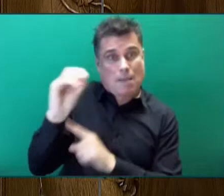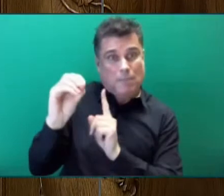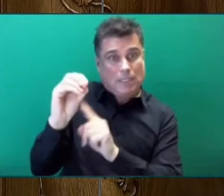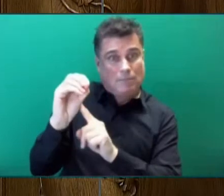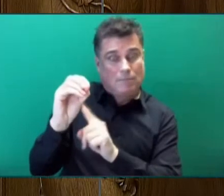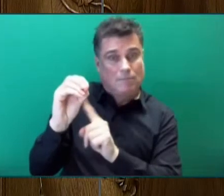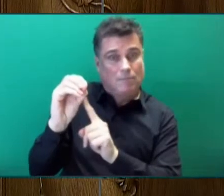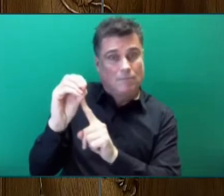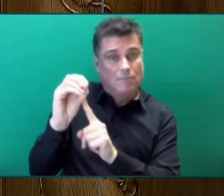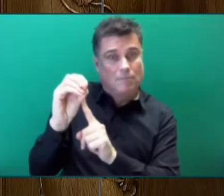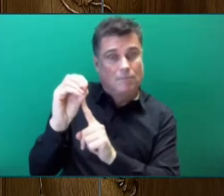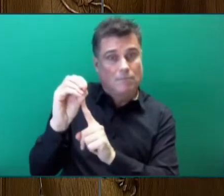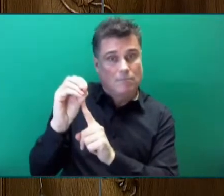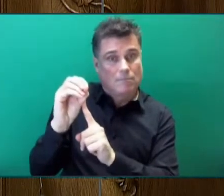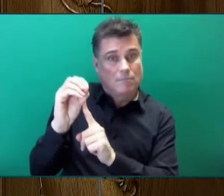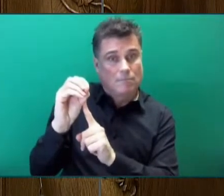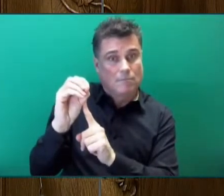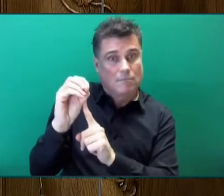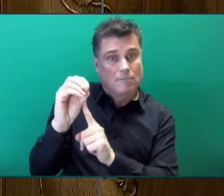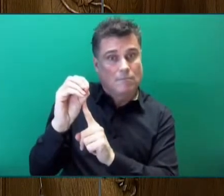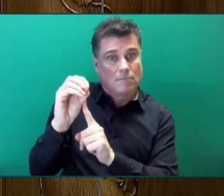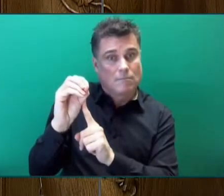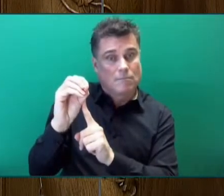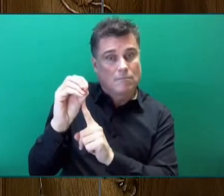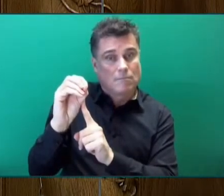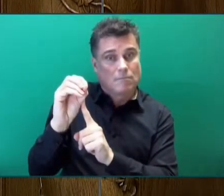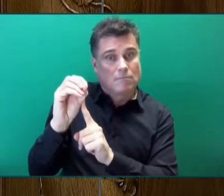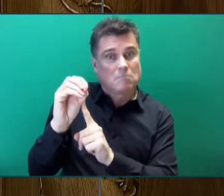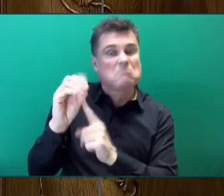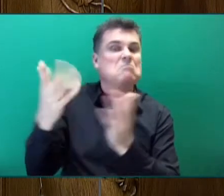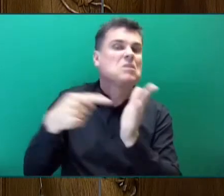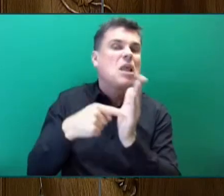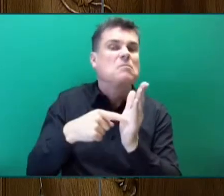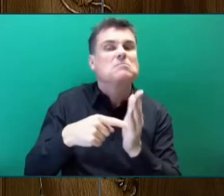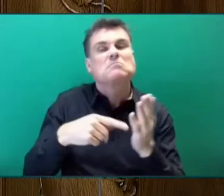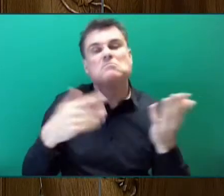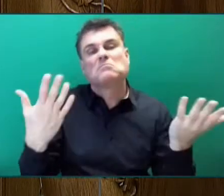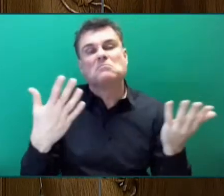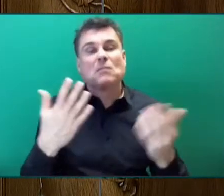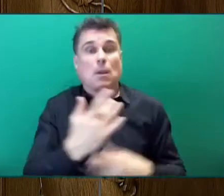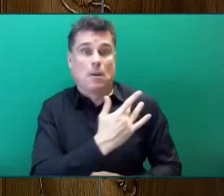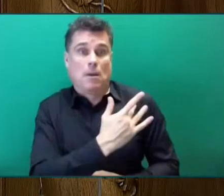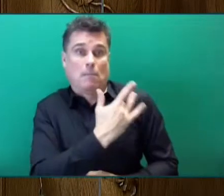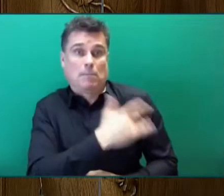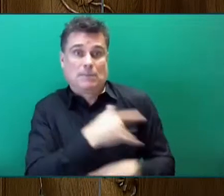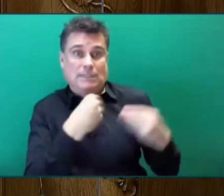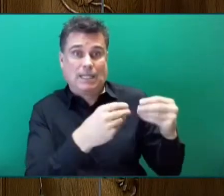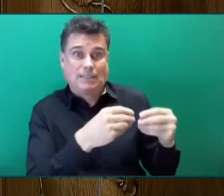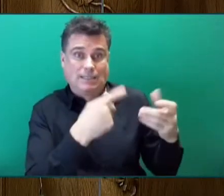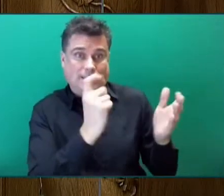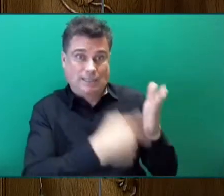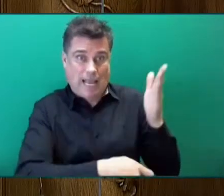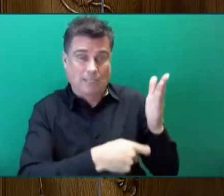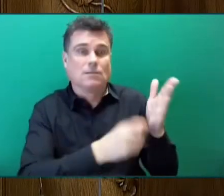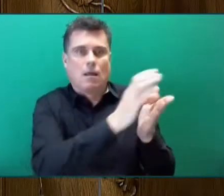capital investments like machinery and equipment. And give renters a bit more financial breathing